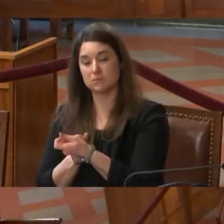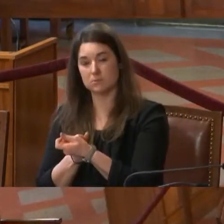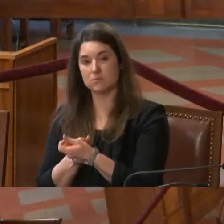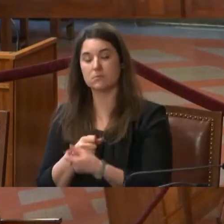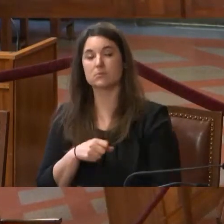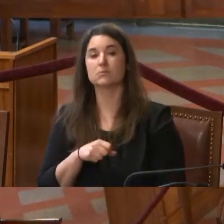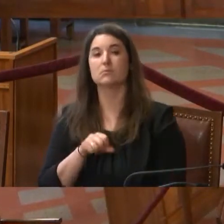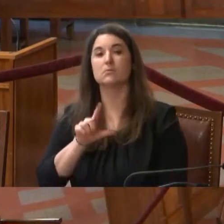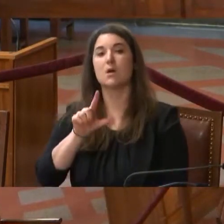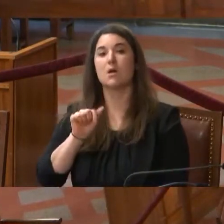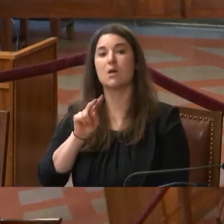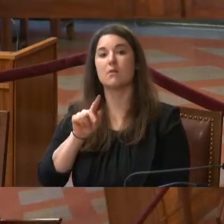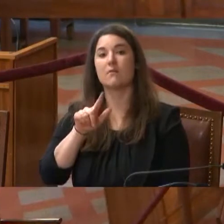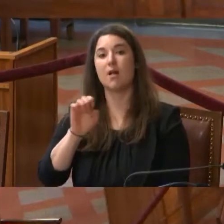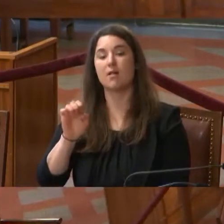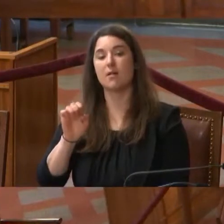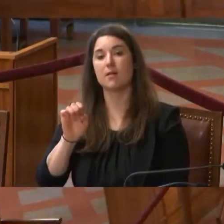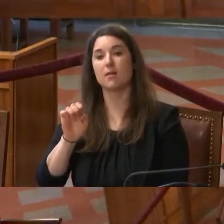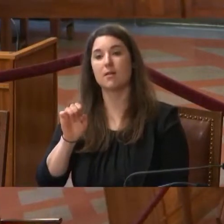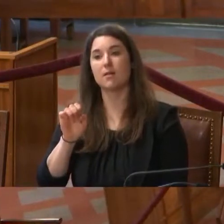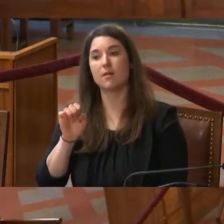Aye. Mr. Lavelle.